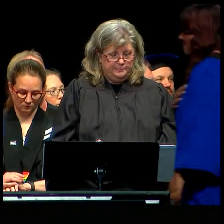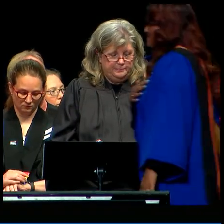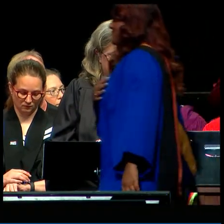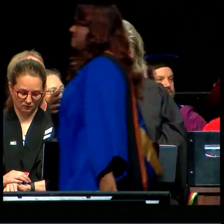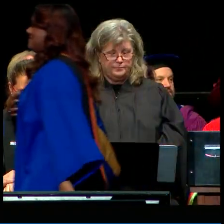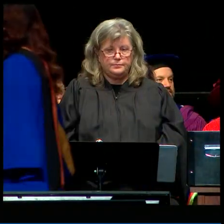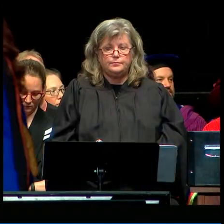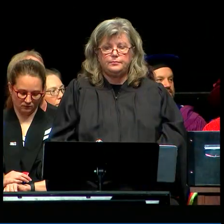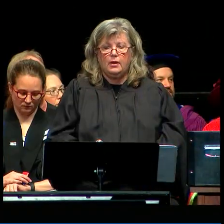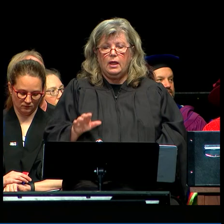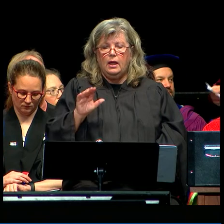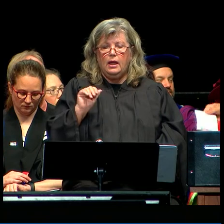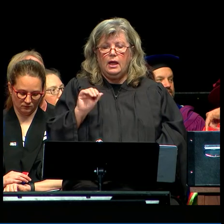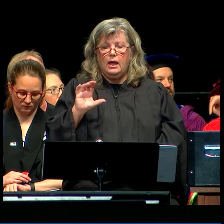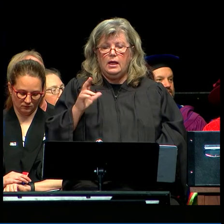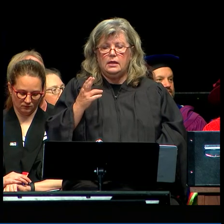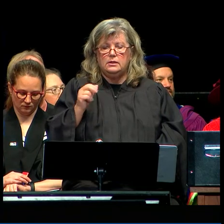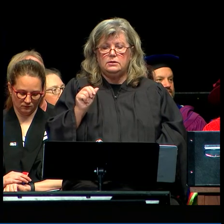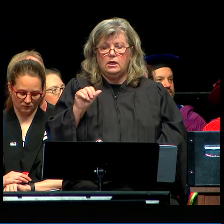Achaya Kalamohan.